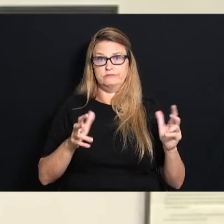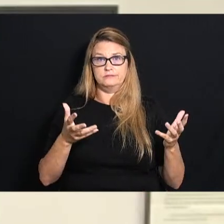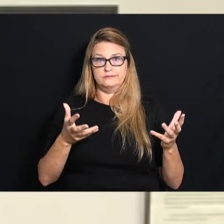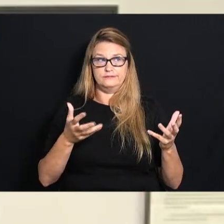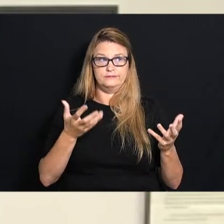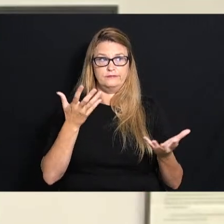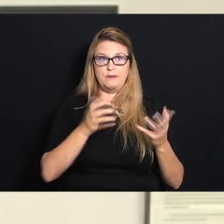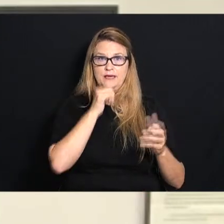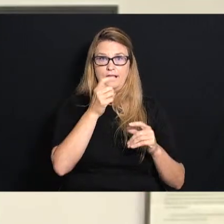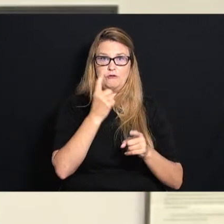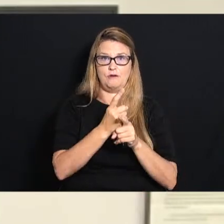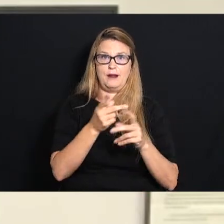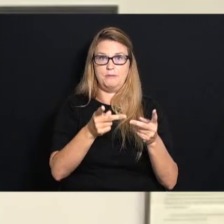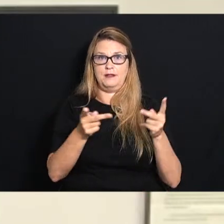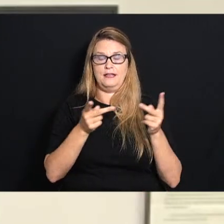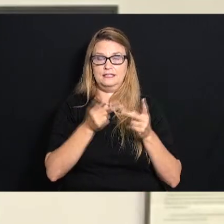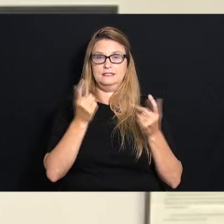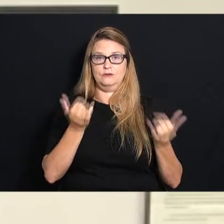triggering,